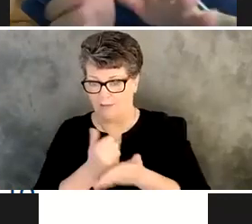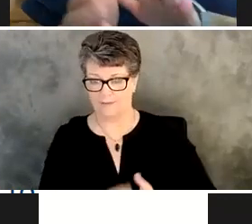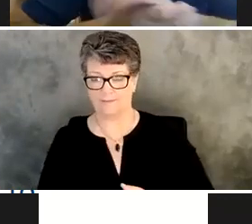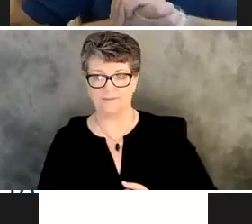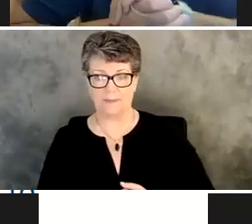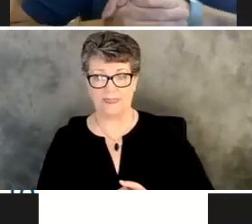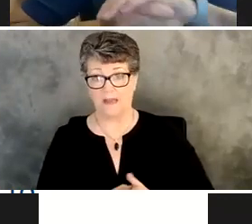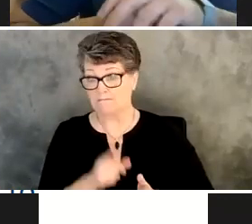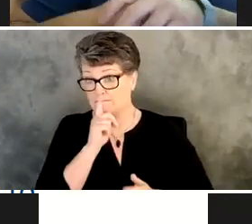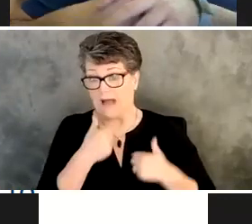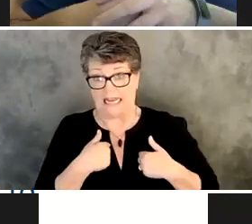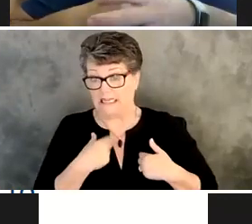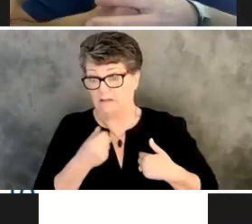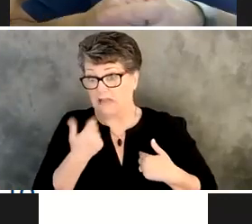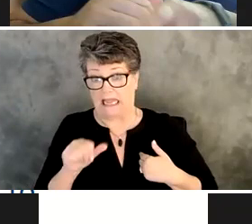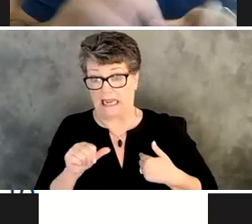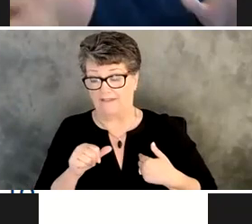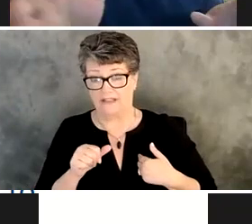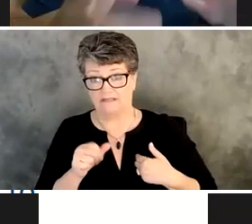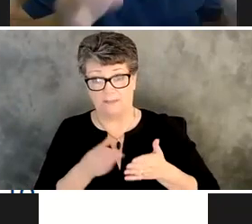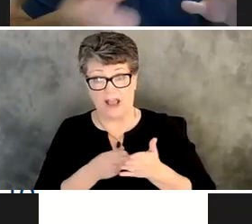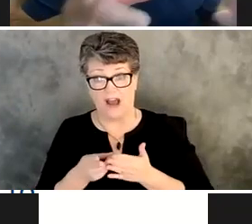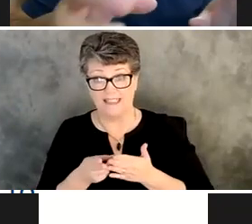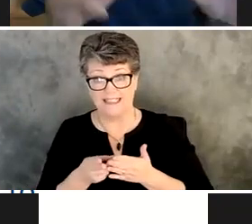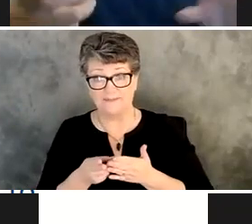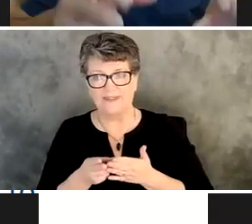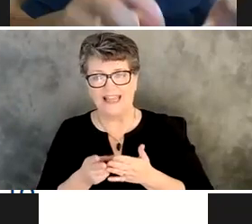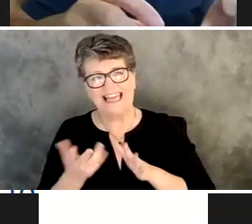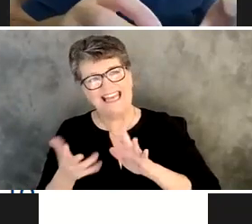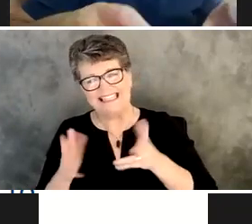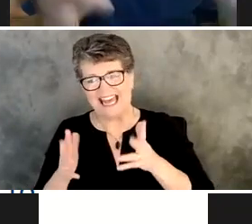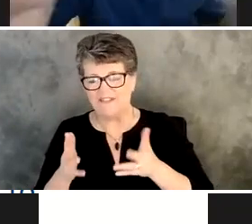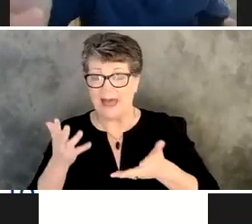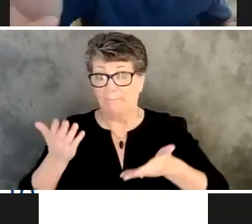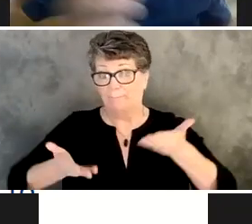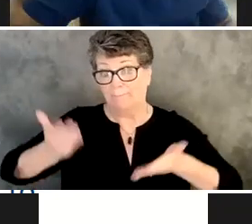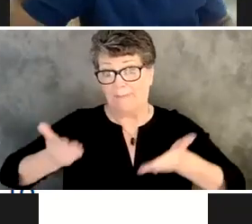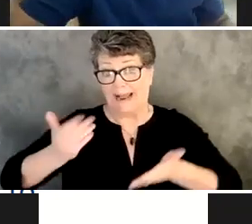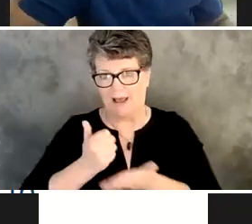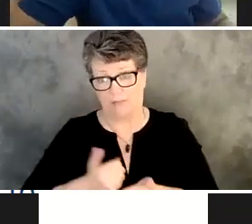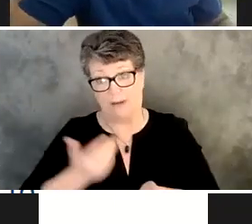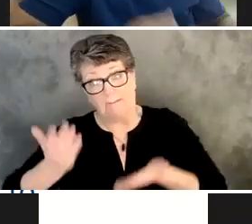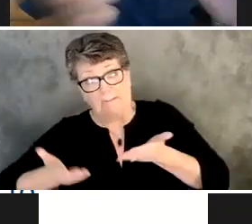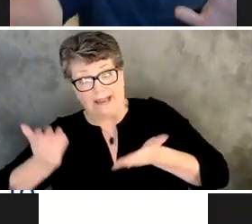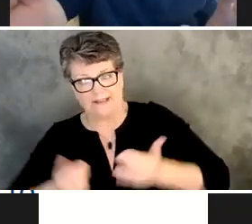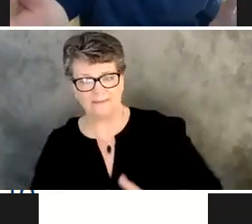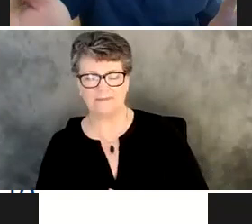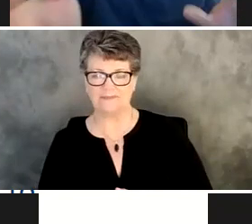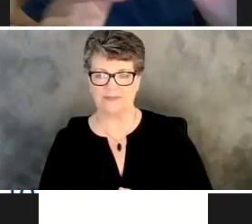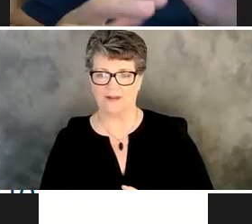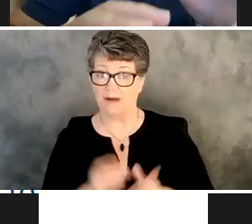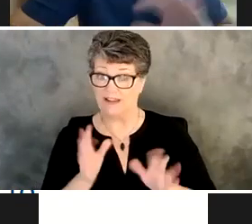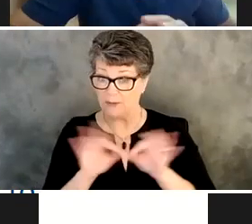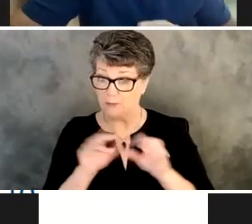I didn't take any of these things to be honest. It's kind of in that might category again, is like they might help, but if it's important to